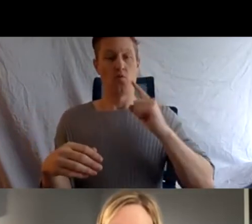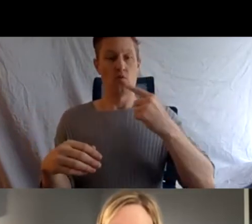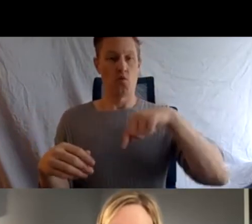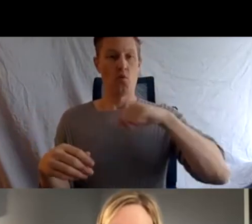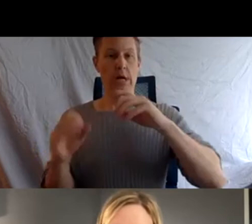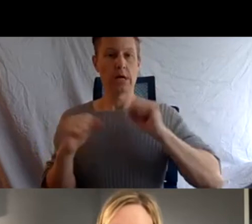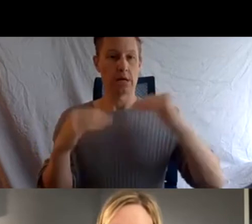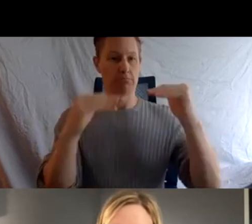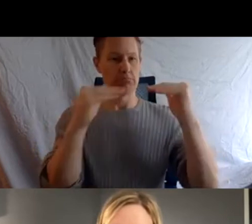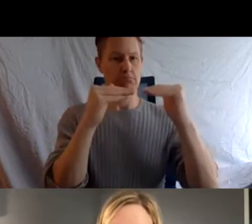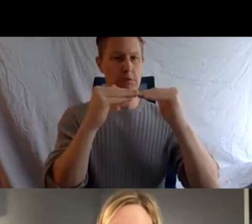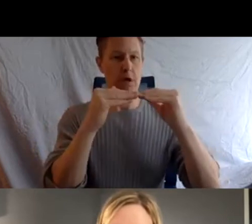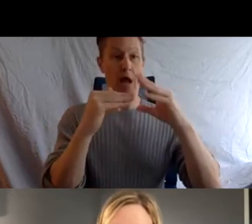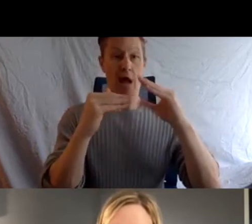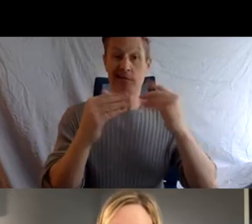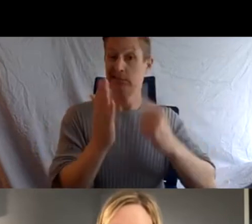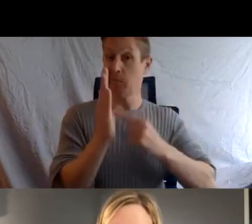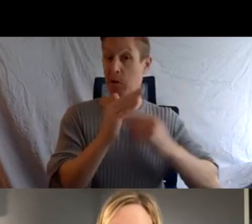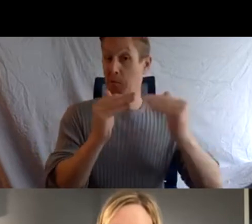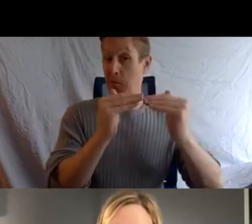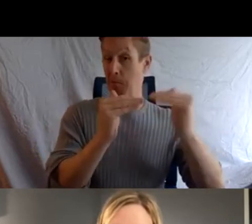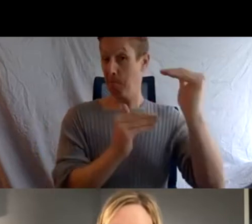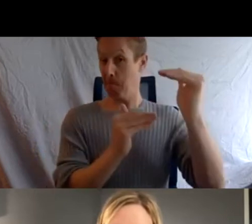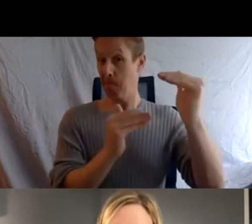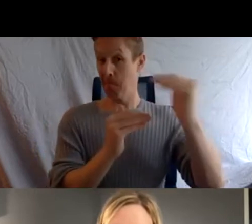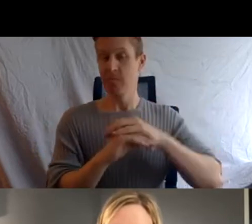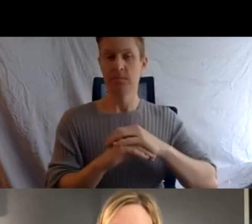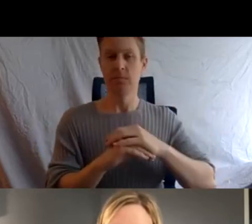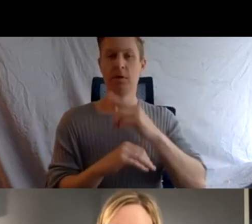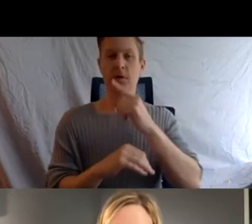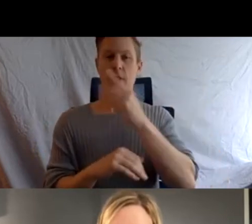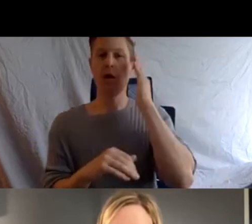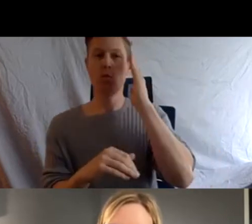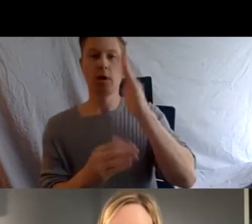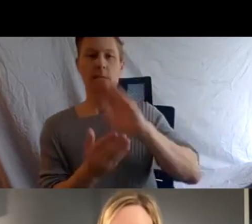other people, then we'll be able to get past that.